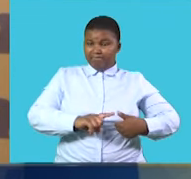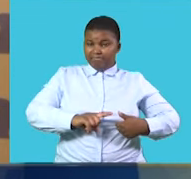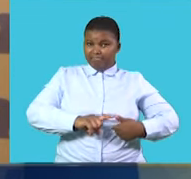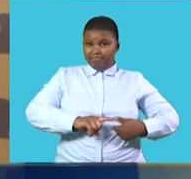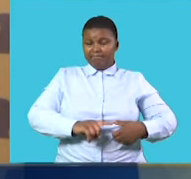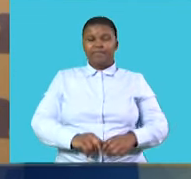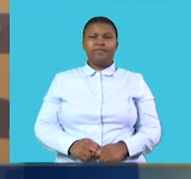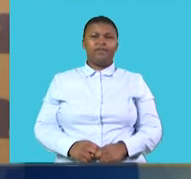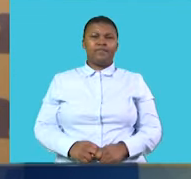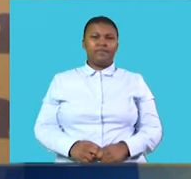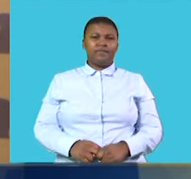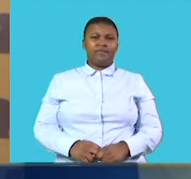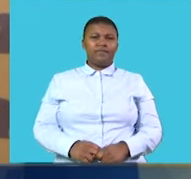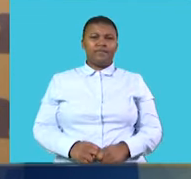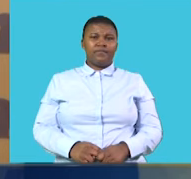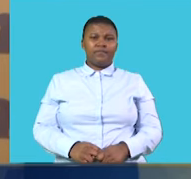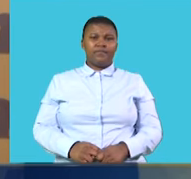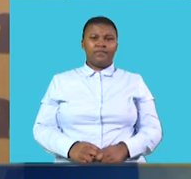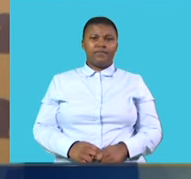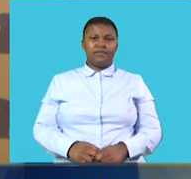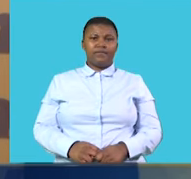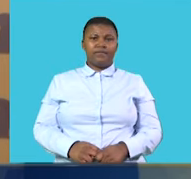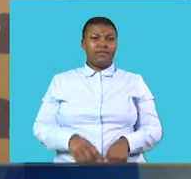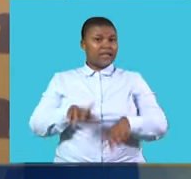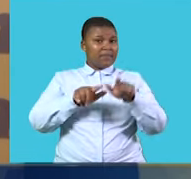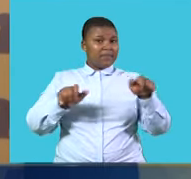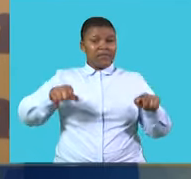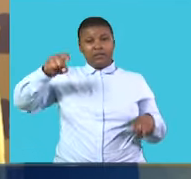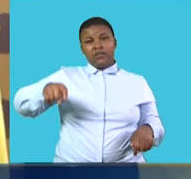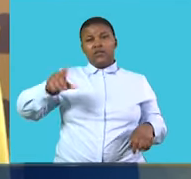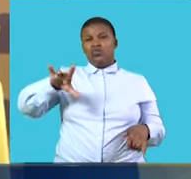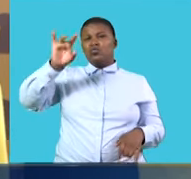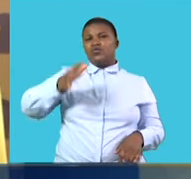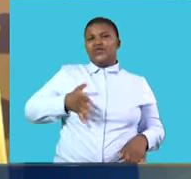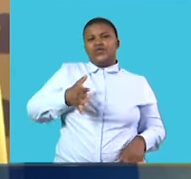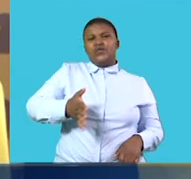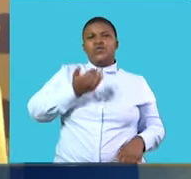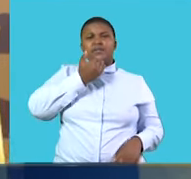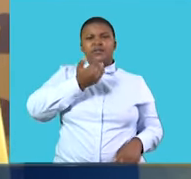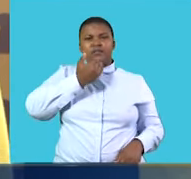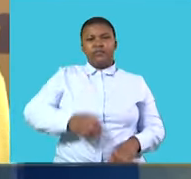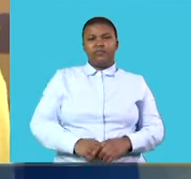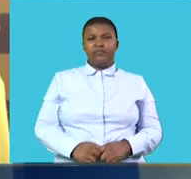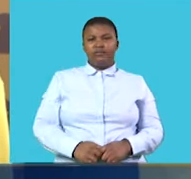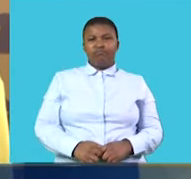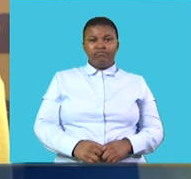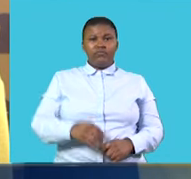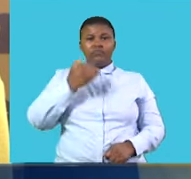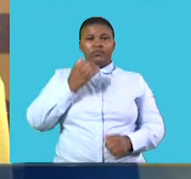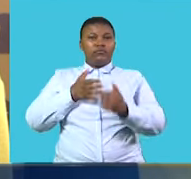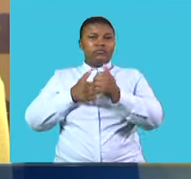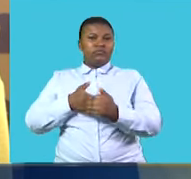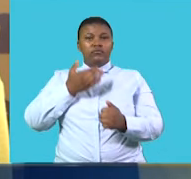that the people should choose who they want should govern them.